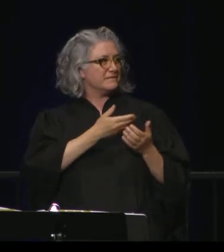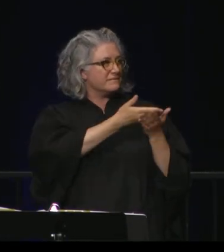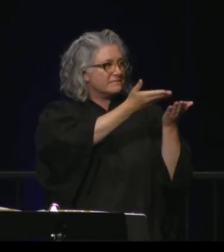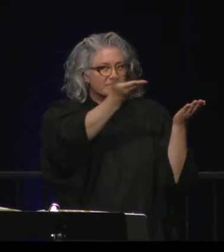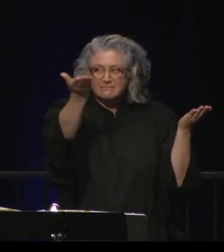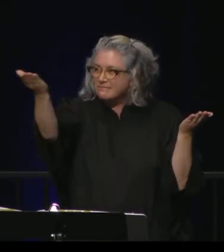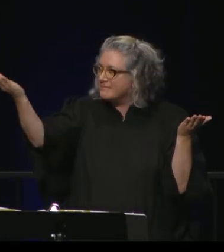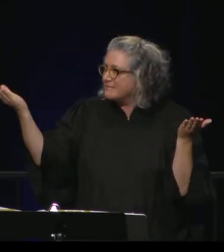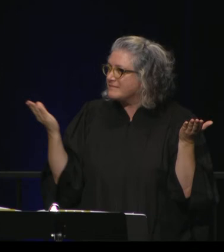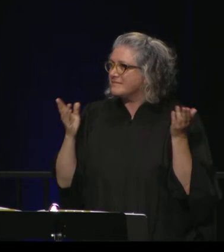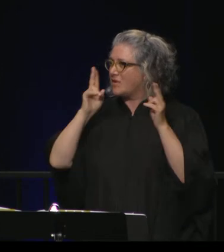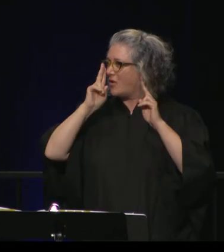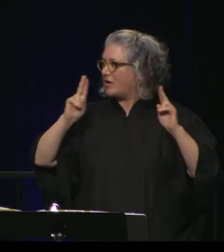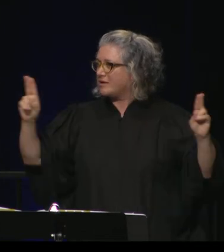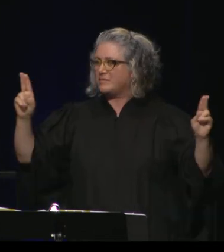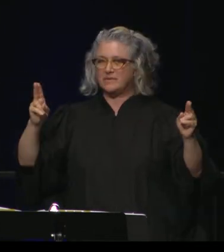graduates,